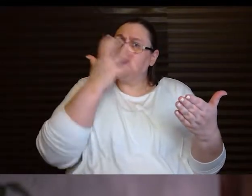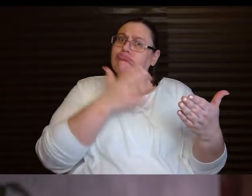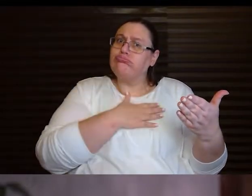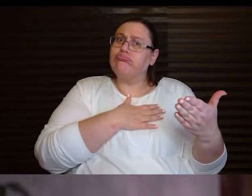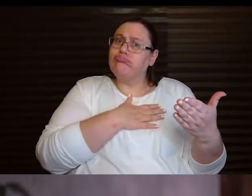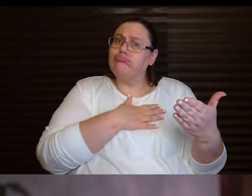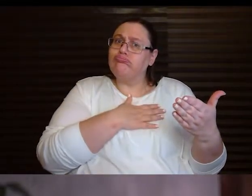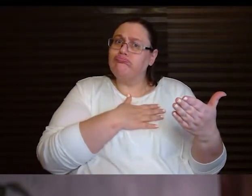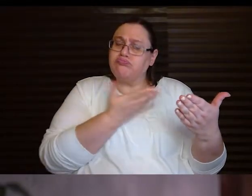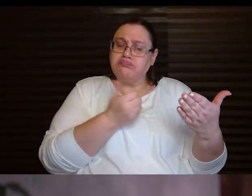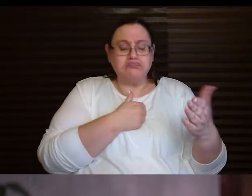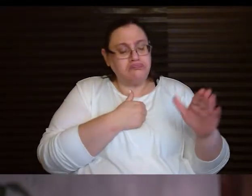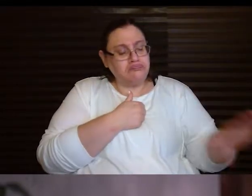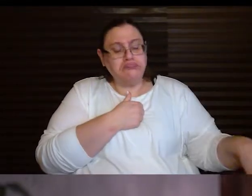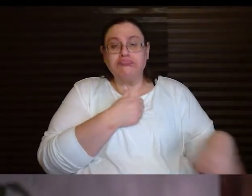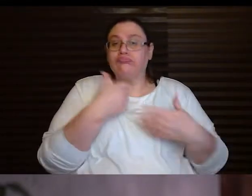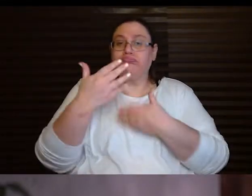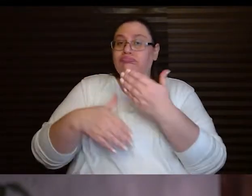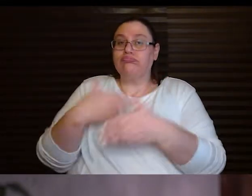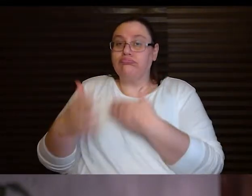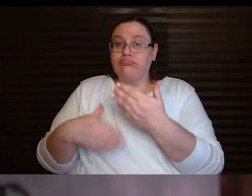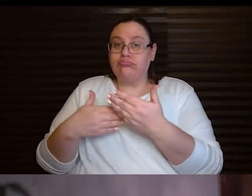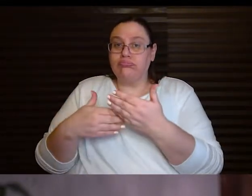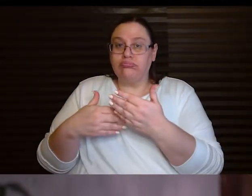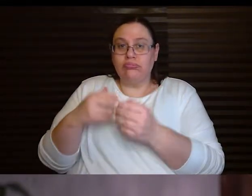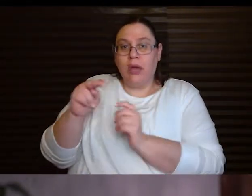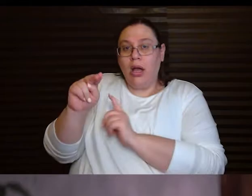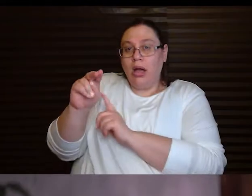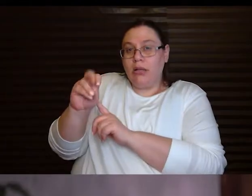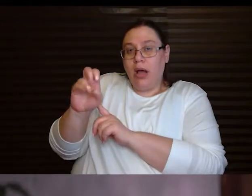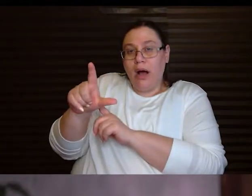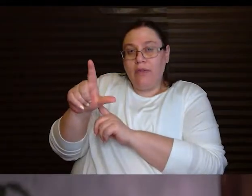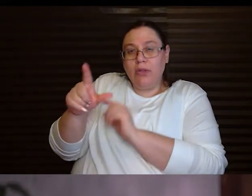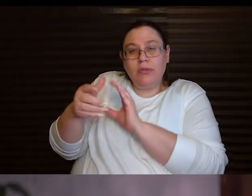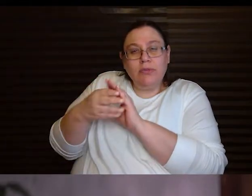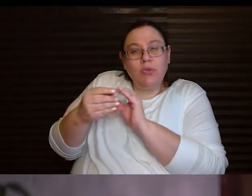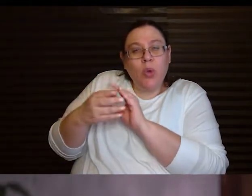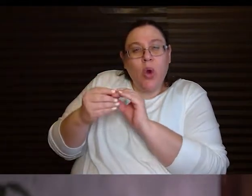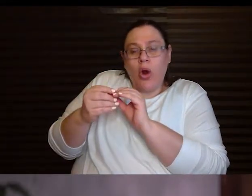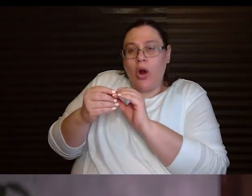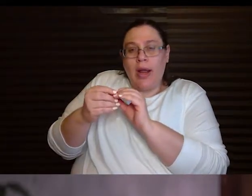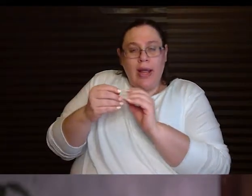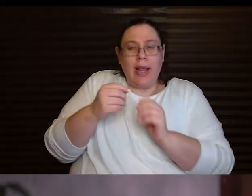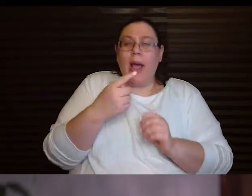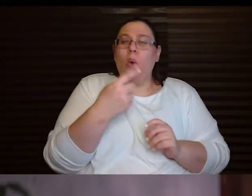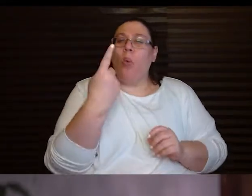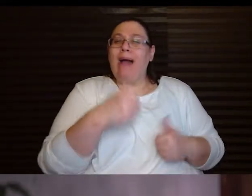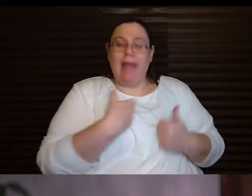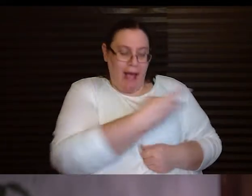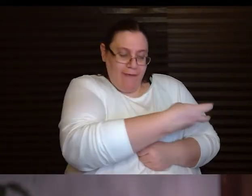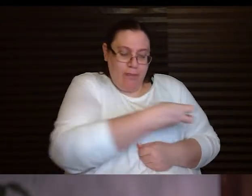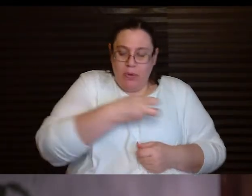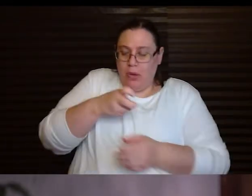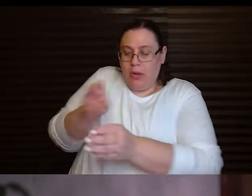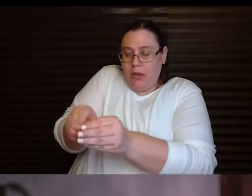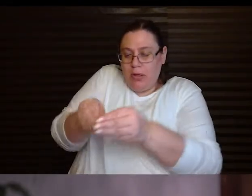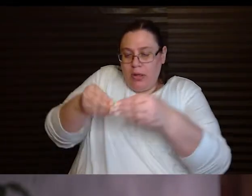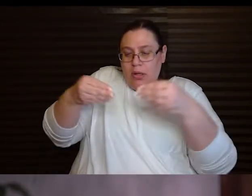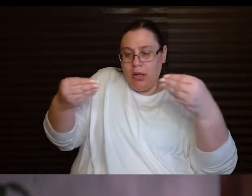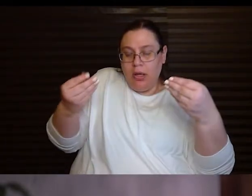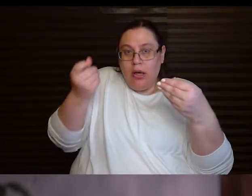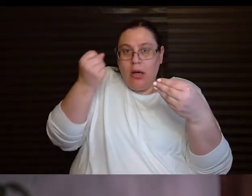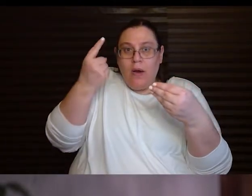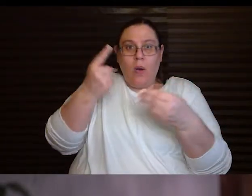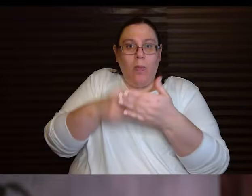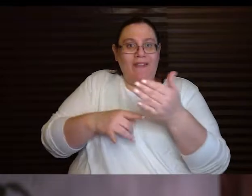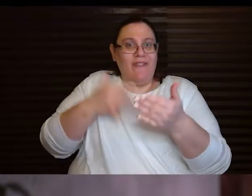very sad, and then turn the page. But a novel can take just one of those 100 lives and show you exactly how